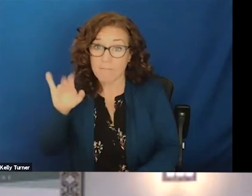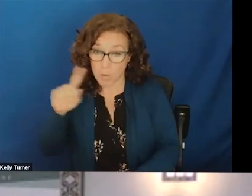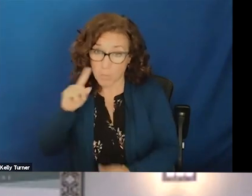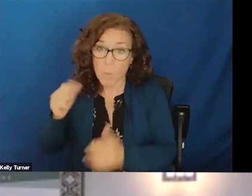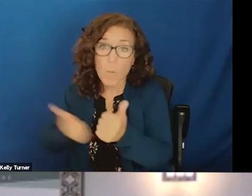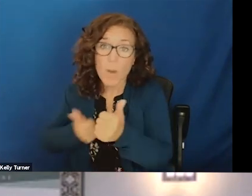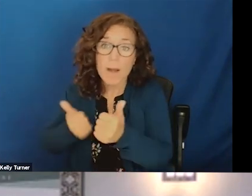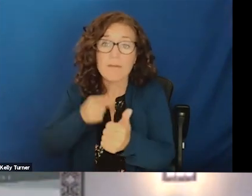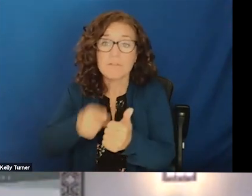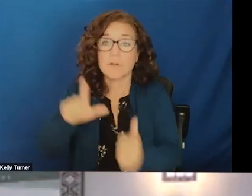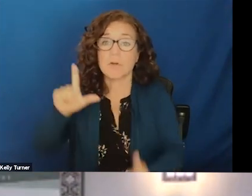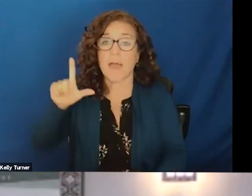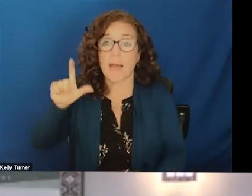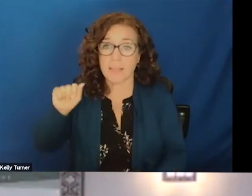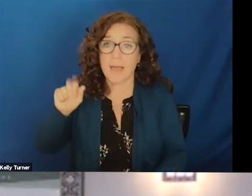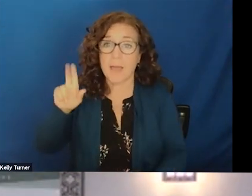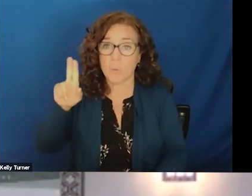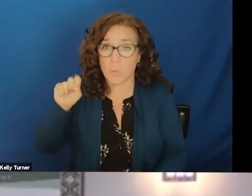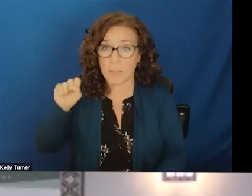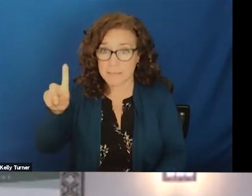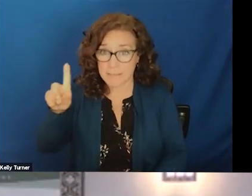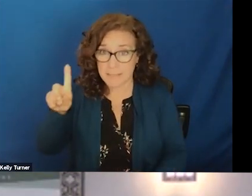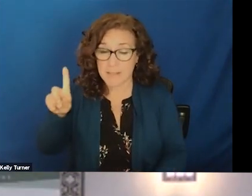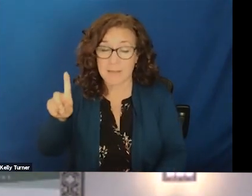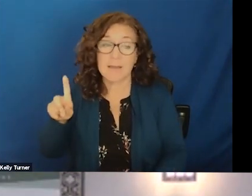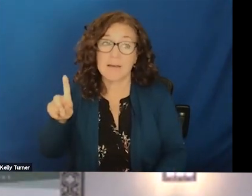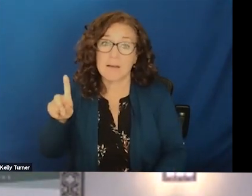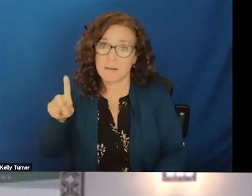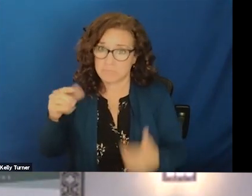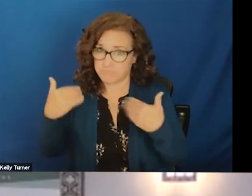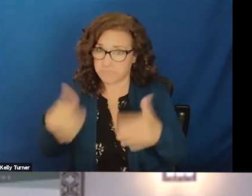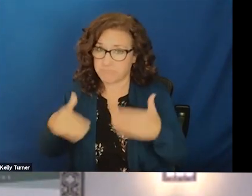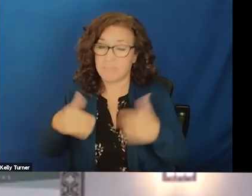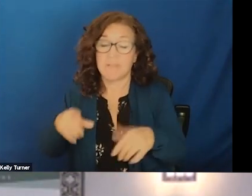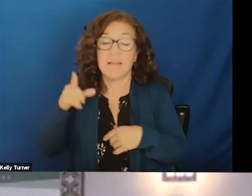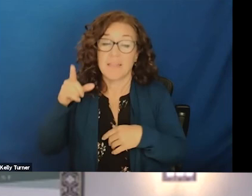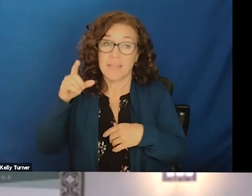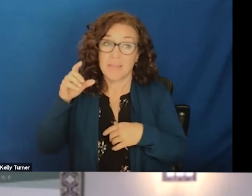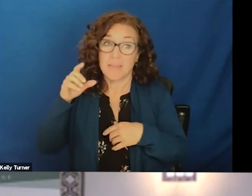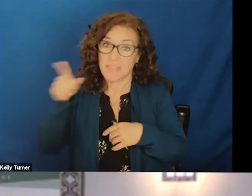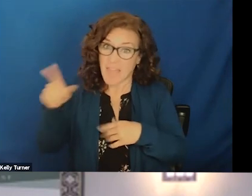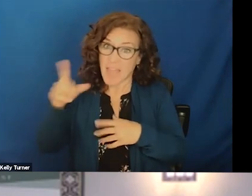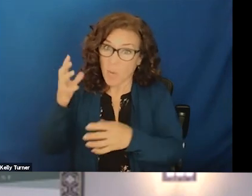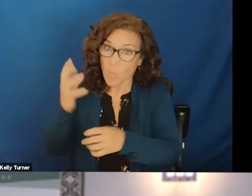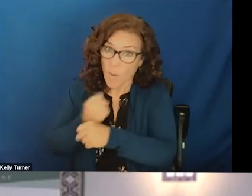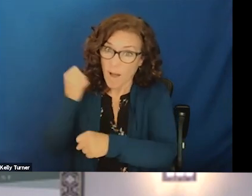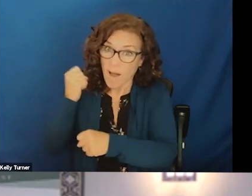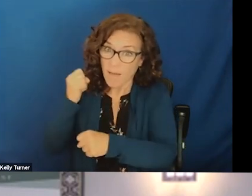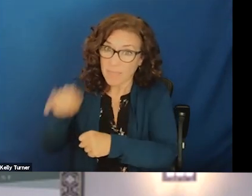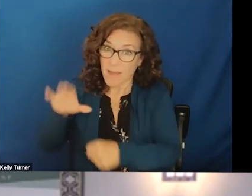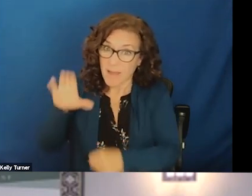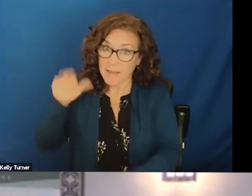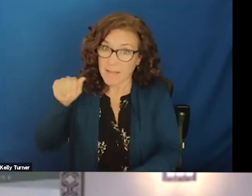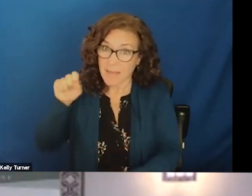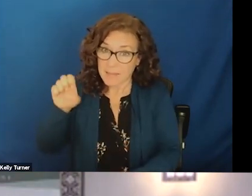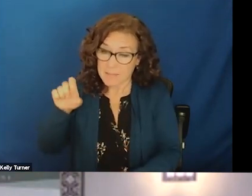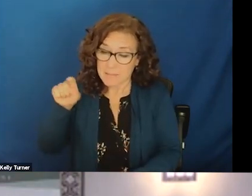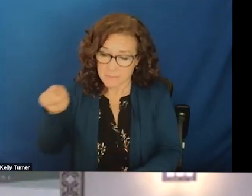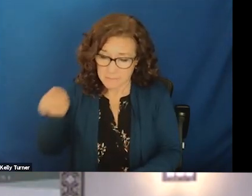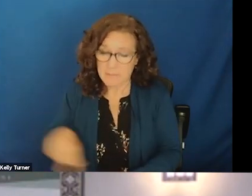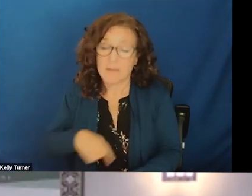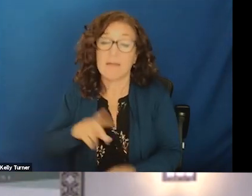Unified. I mean, it was a David and Goliath, but they won that case. And the Department of Education